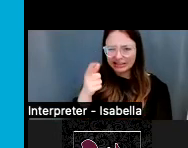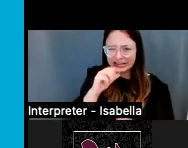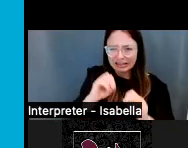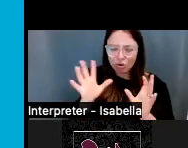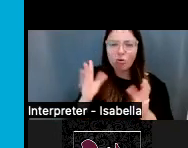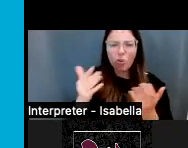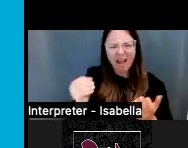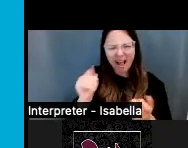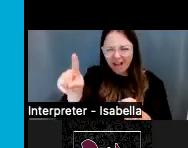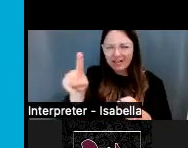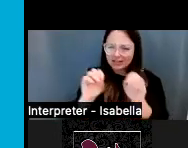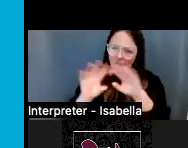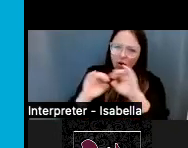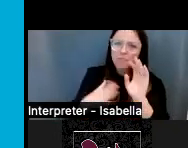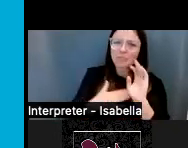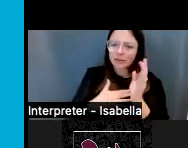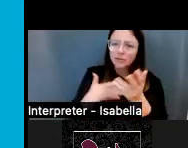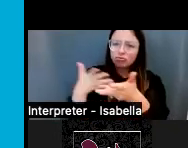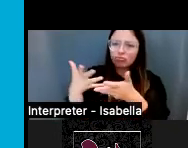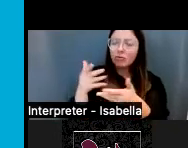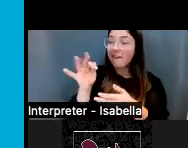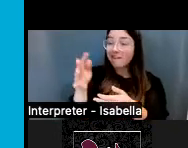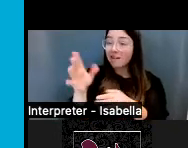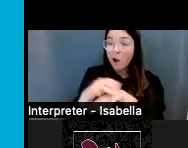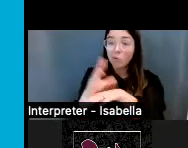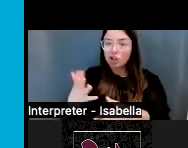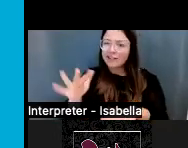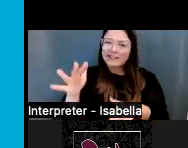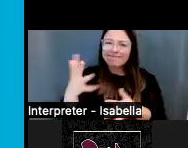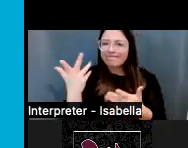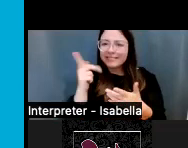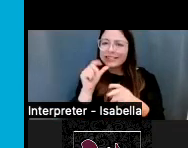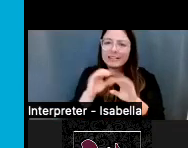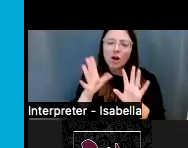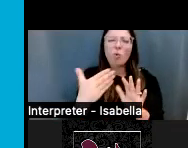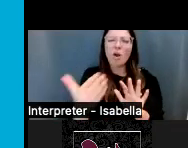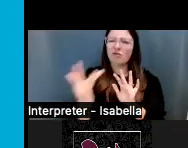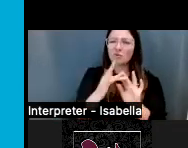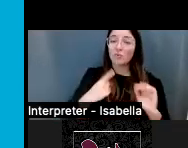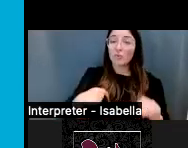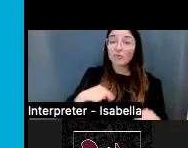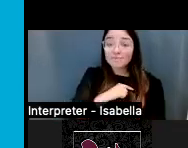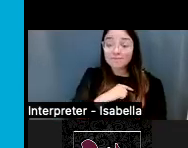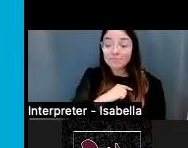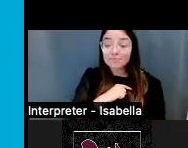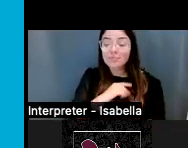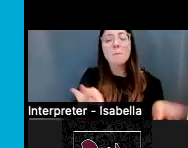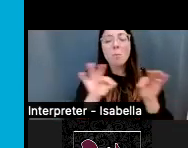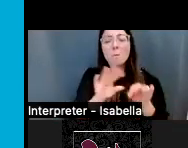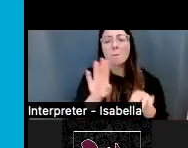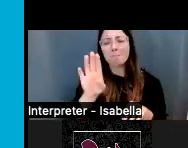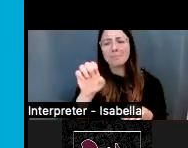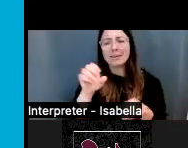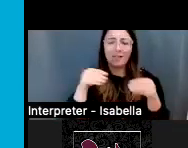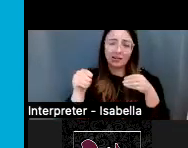information from your counselor about that, like I said, you can reach out to us. And, you know, it's a good idea to try to be flexible. So, you know, sometimes people will reach